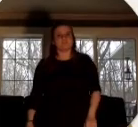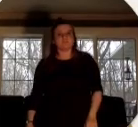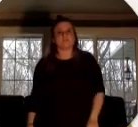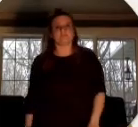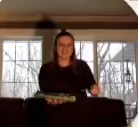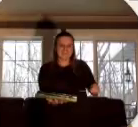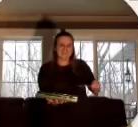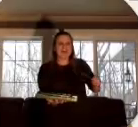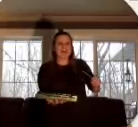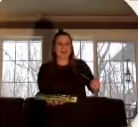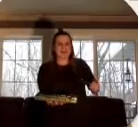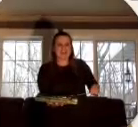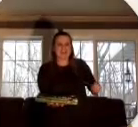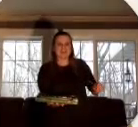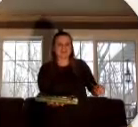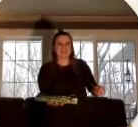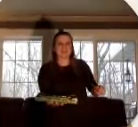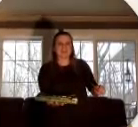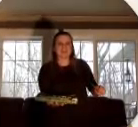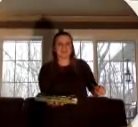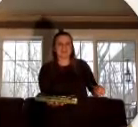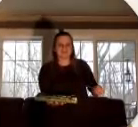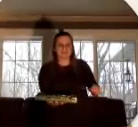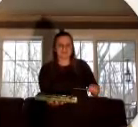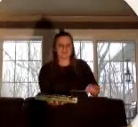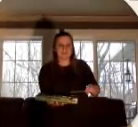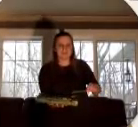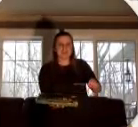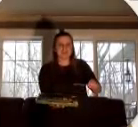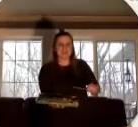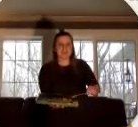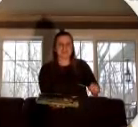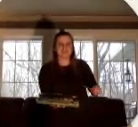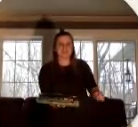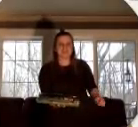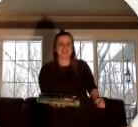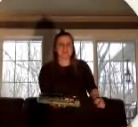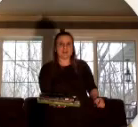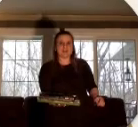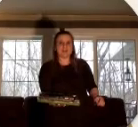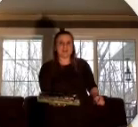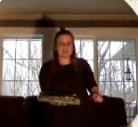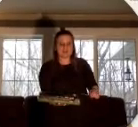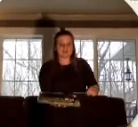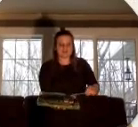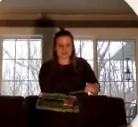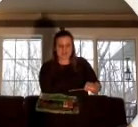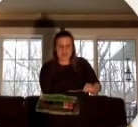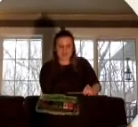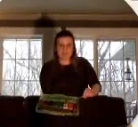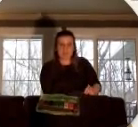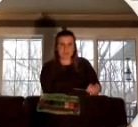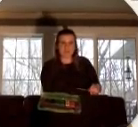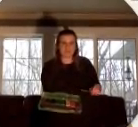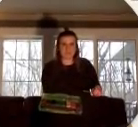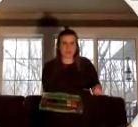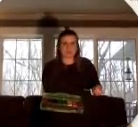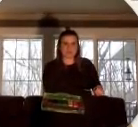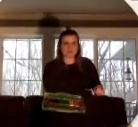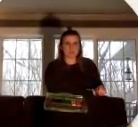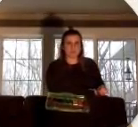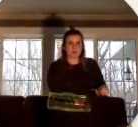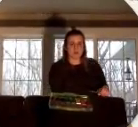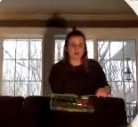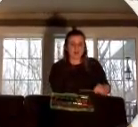ground. I have a little snowman. He is so fat and round. I made him from